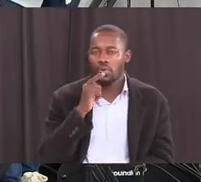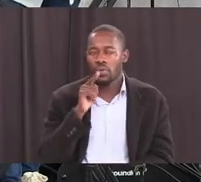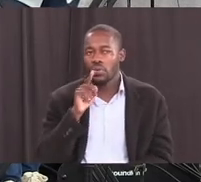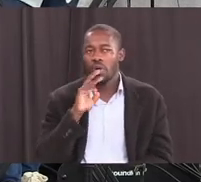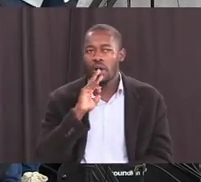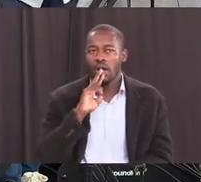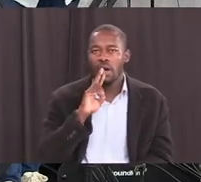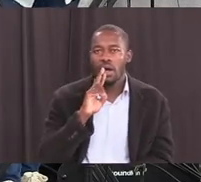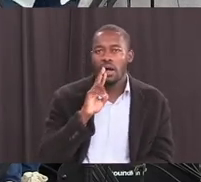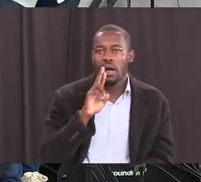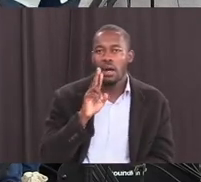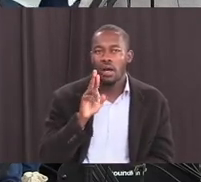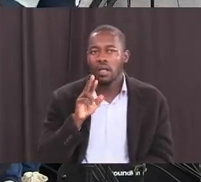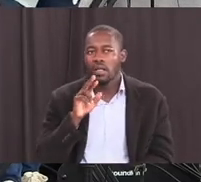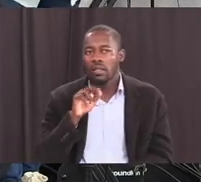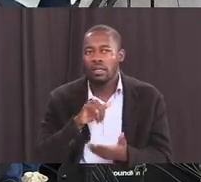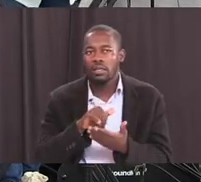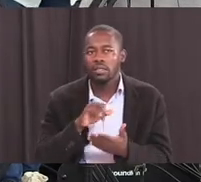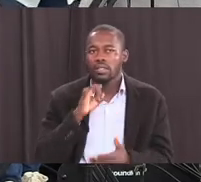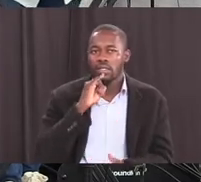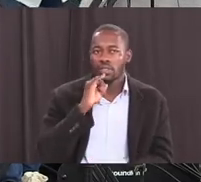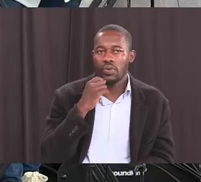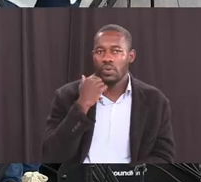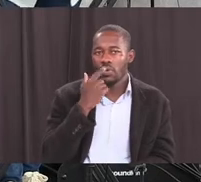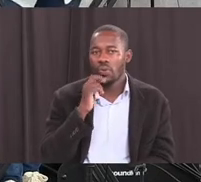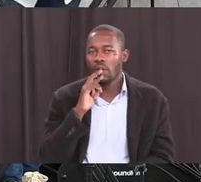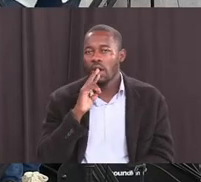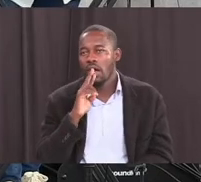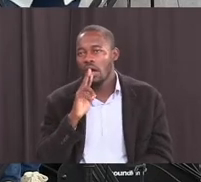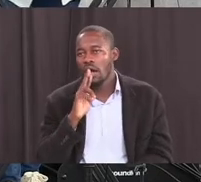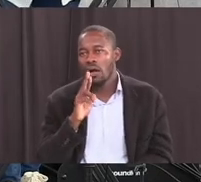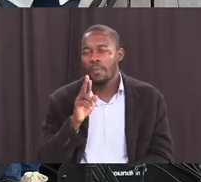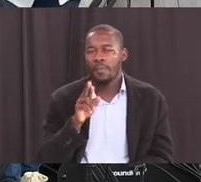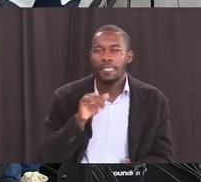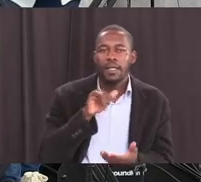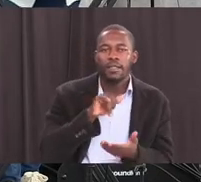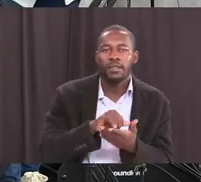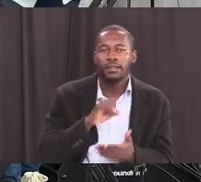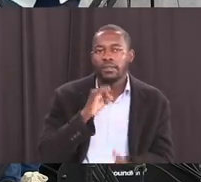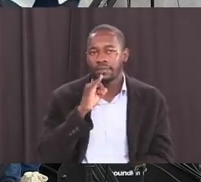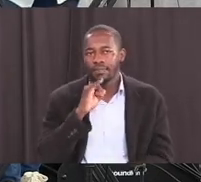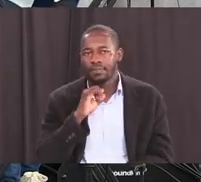who you are. That is who you